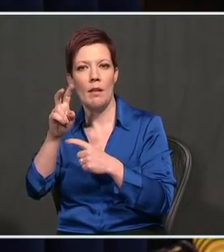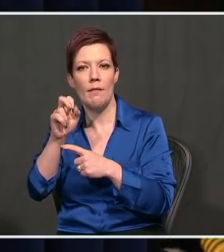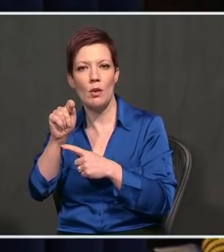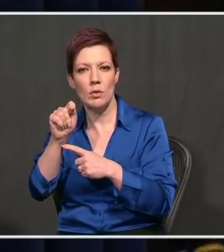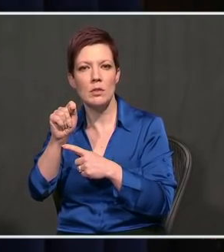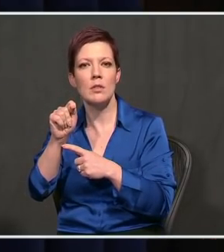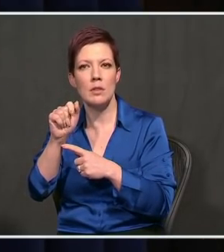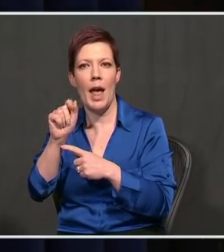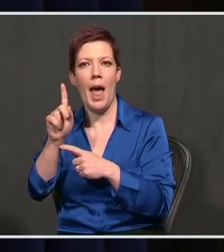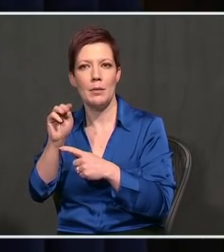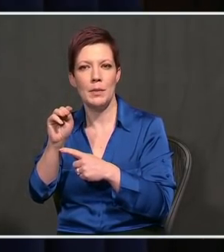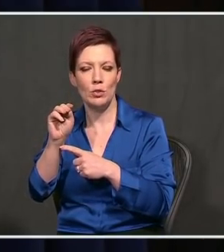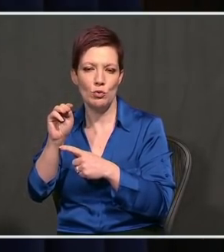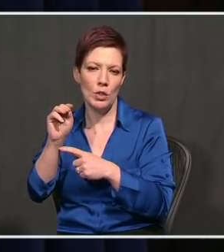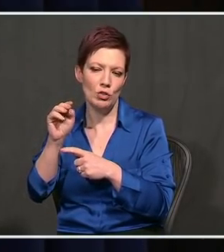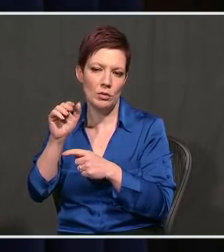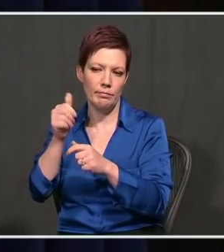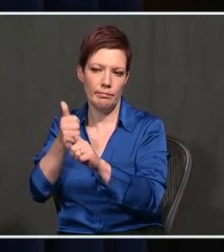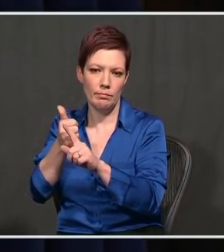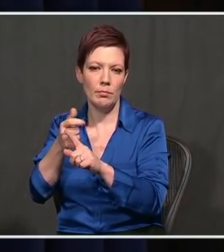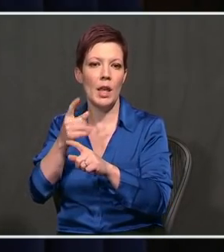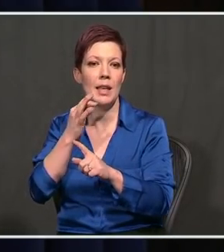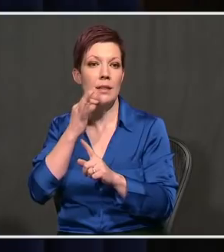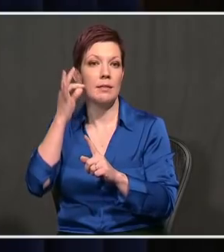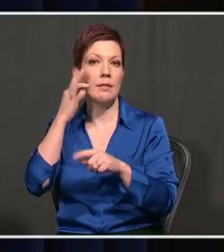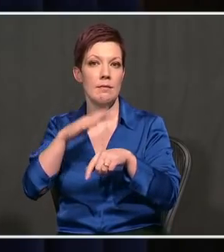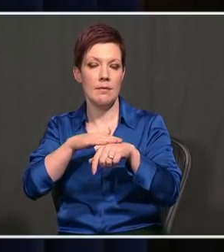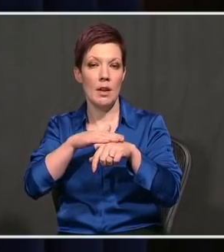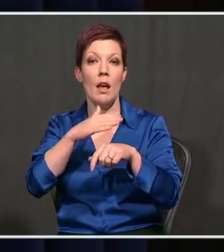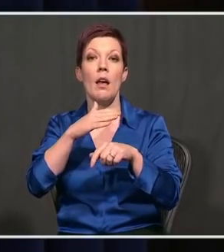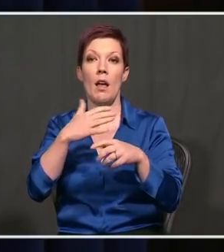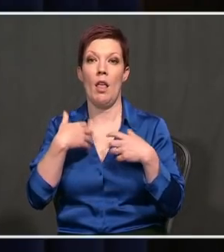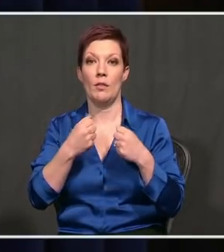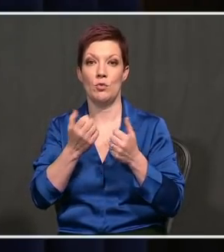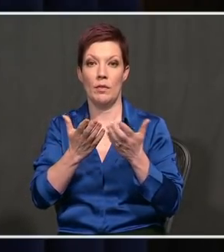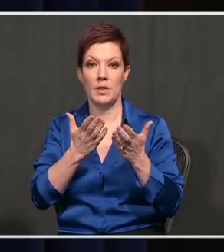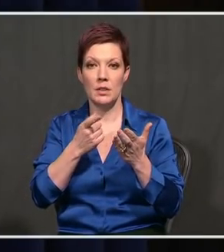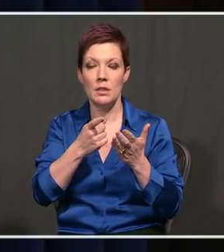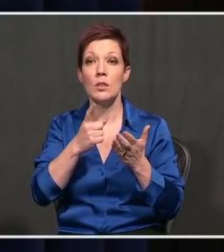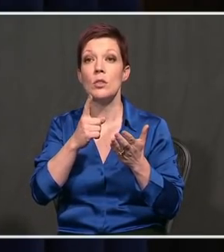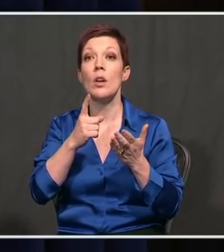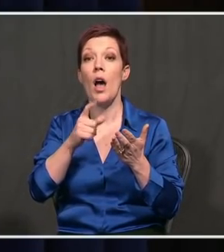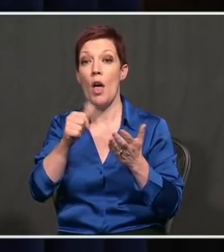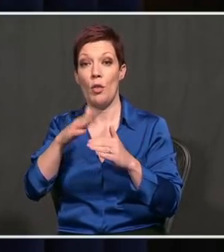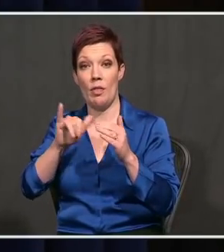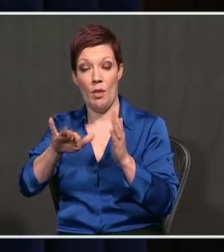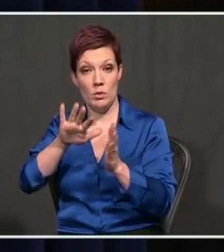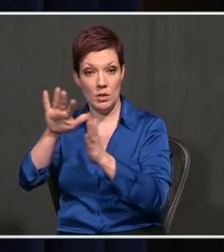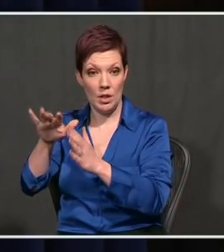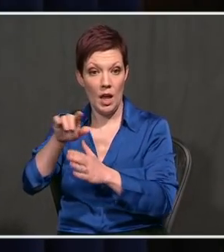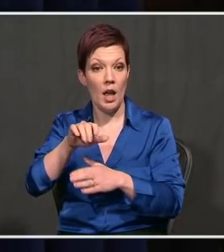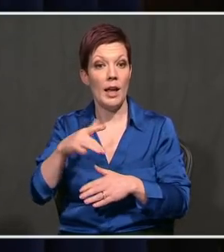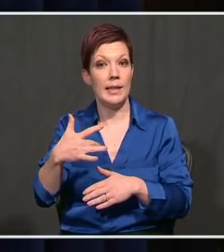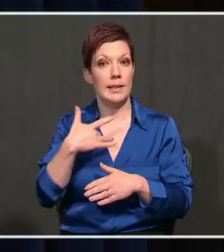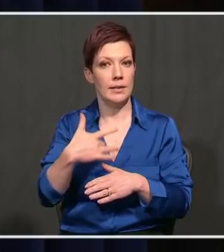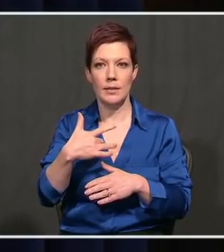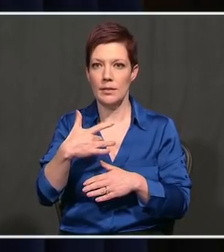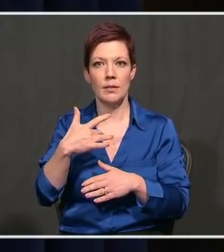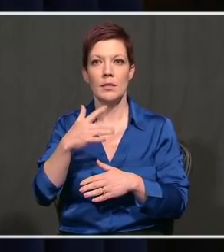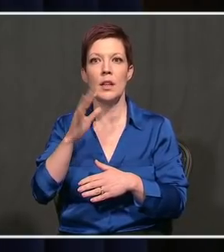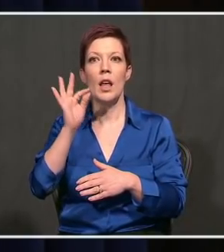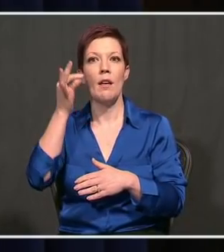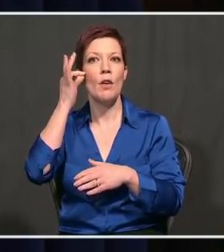Administration, maybe the Indian Health Service, and a couple of others, it's highly unlikely that a federal employee will touch